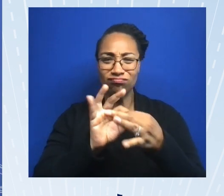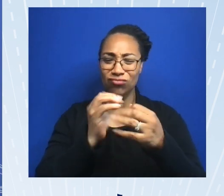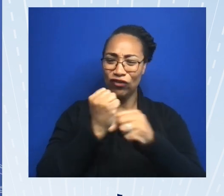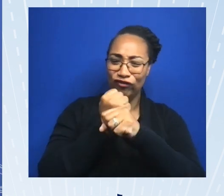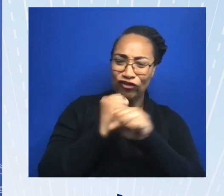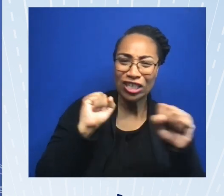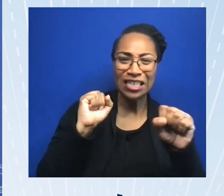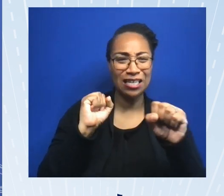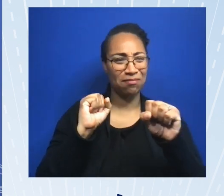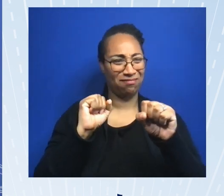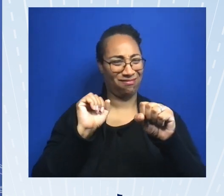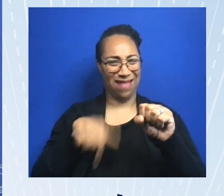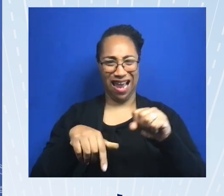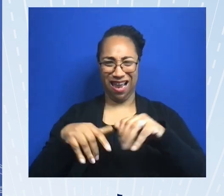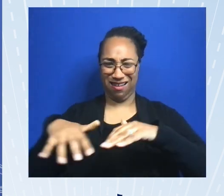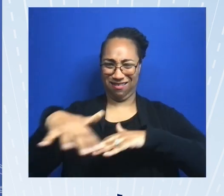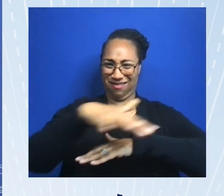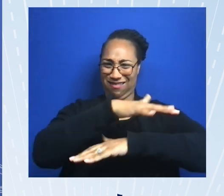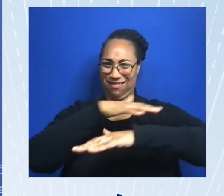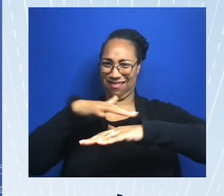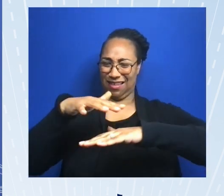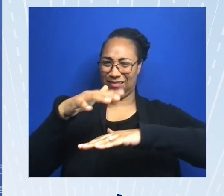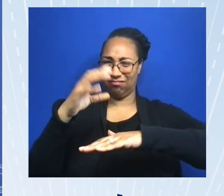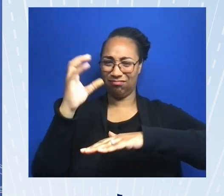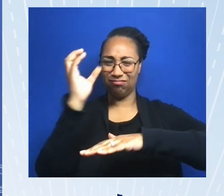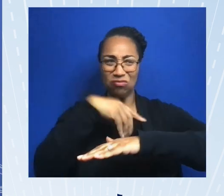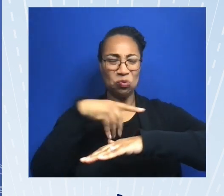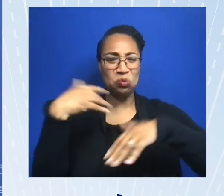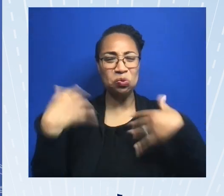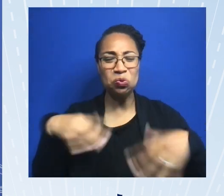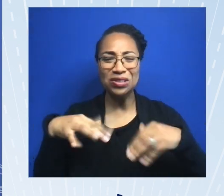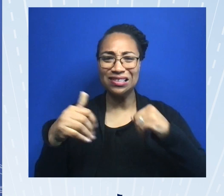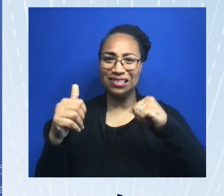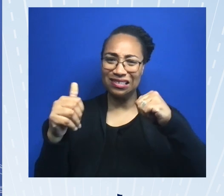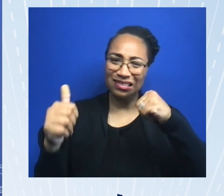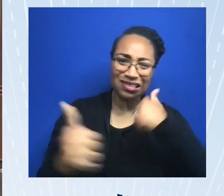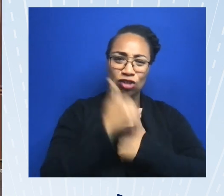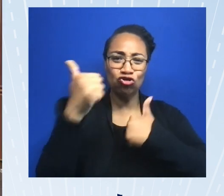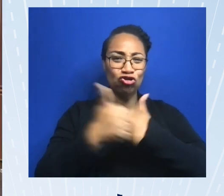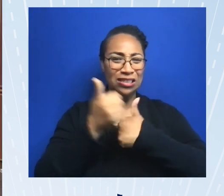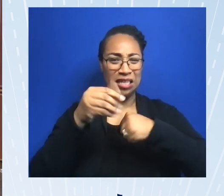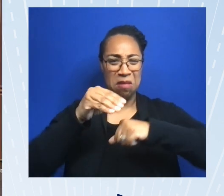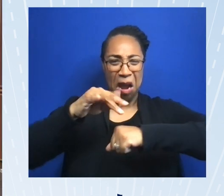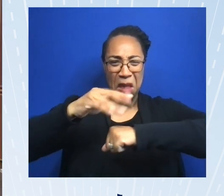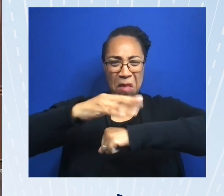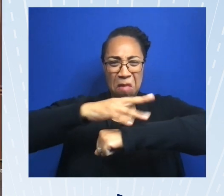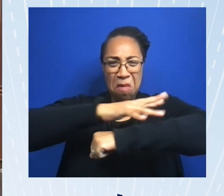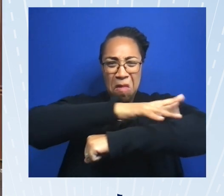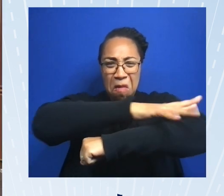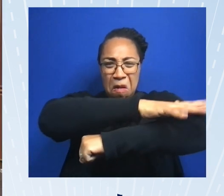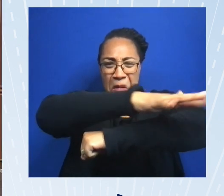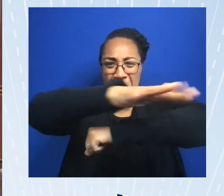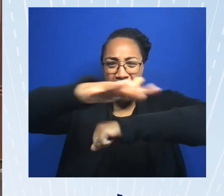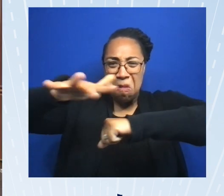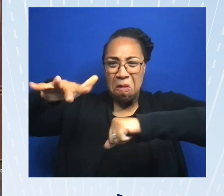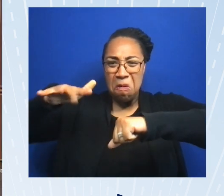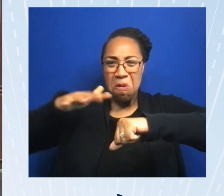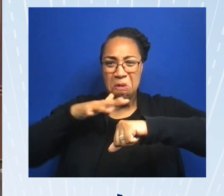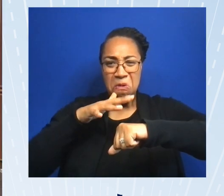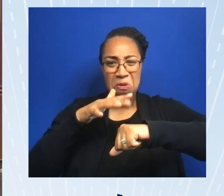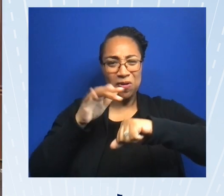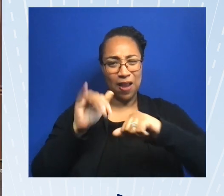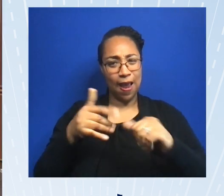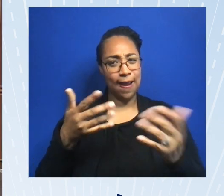to extremists perpetrating deadly violence against Jews. I know the fear, I